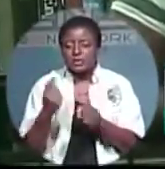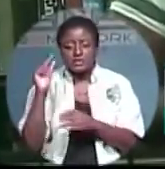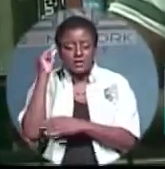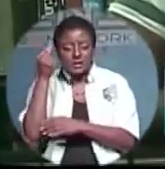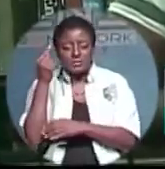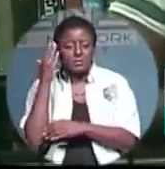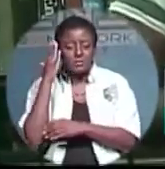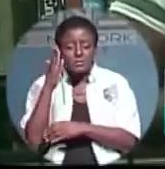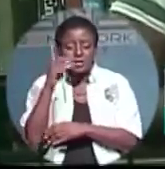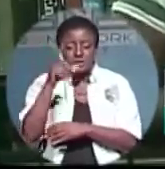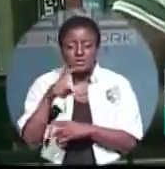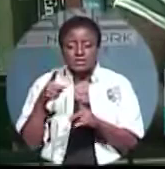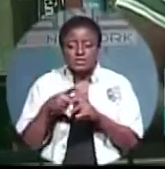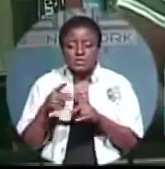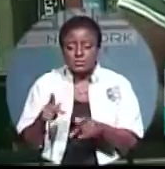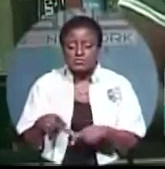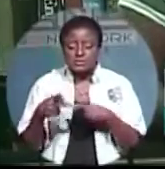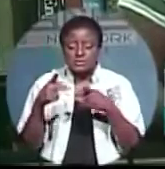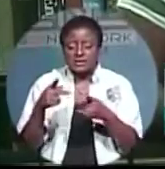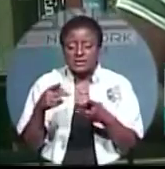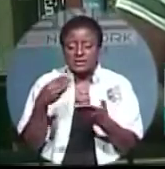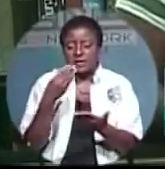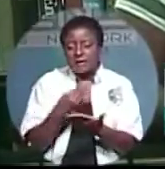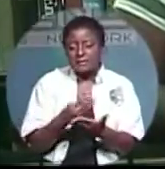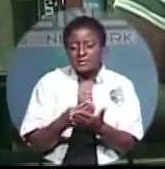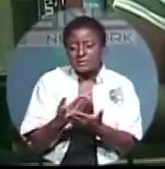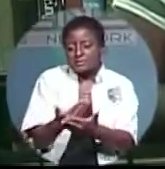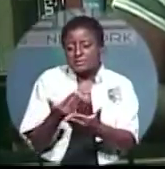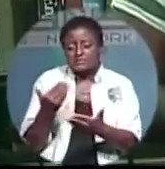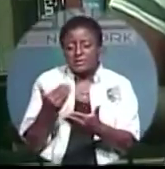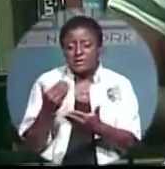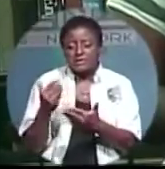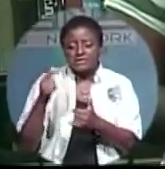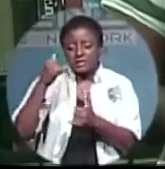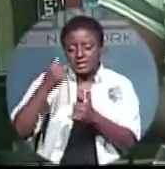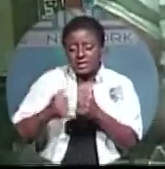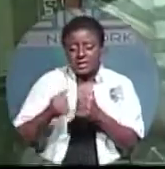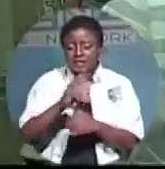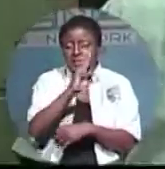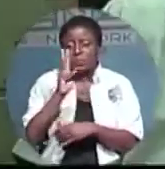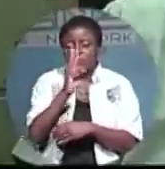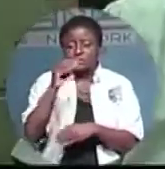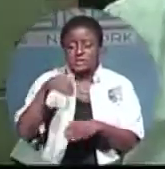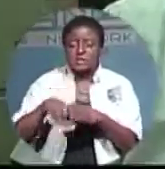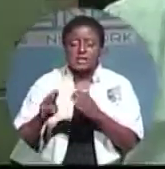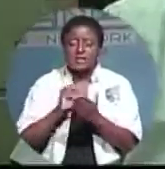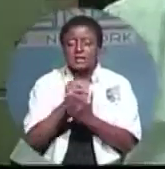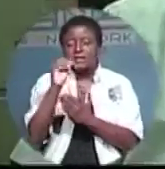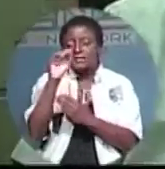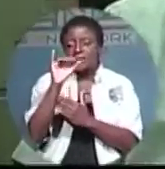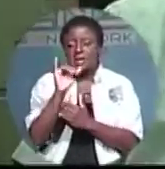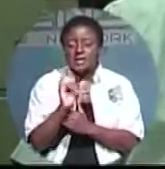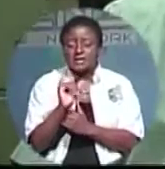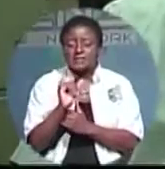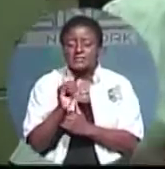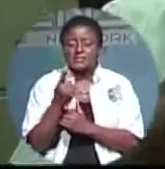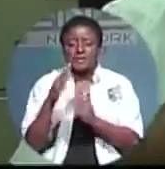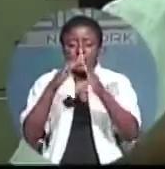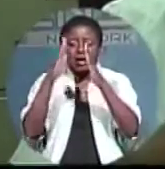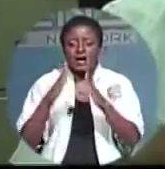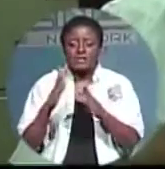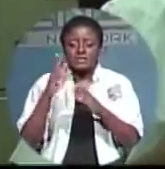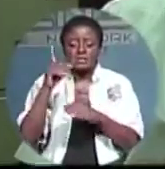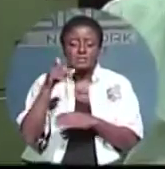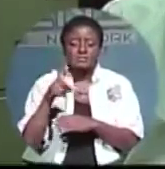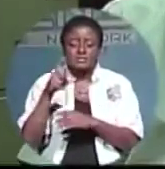government will have to present a budget before the last Wednesday in May. And so the House has to make a